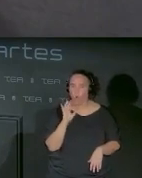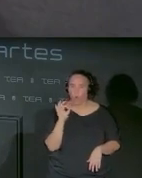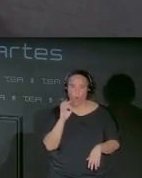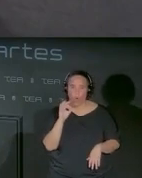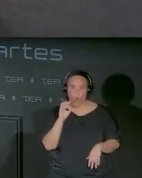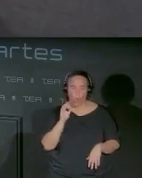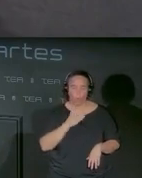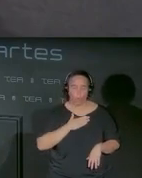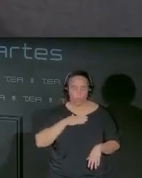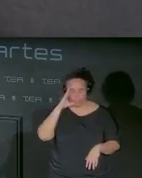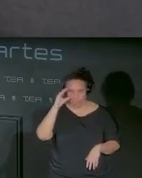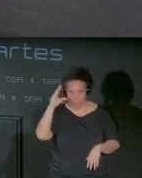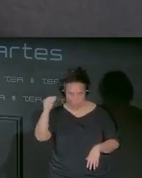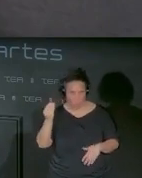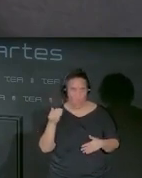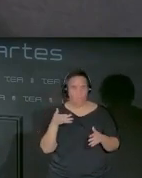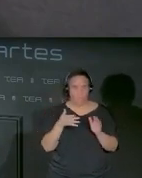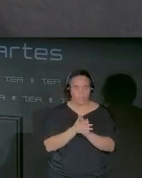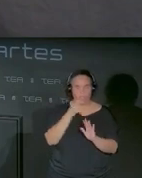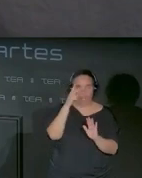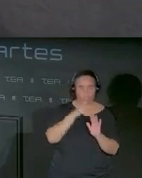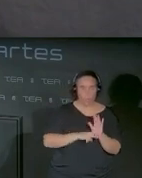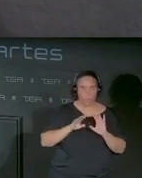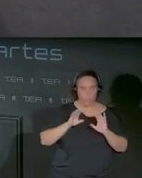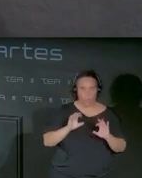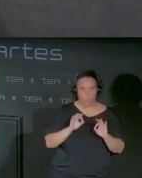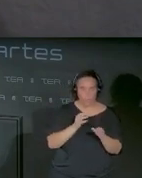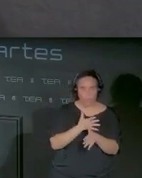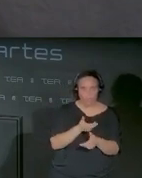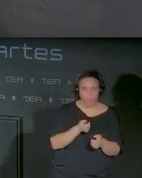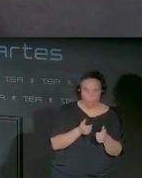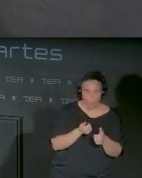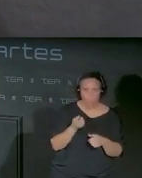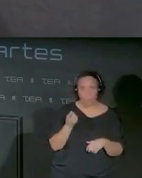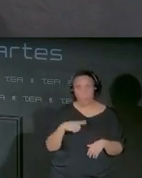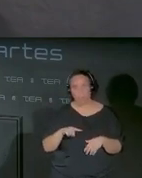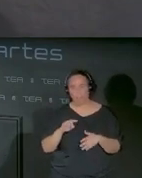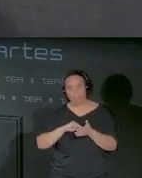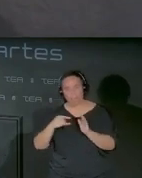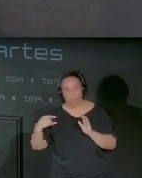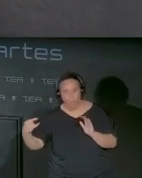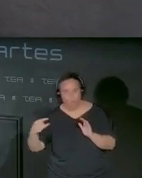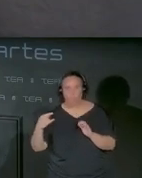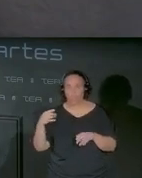they're this and that. So they're hybrid works, but what does that mean?